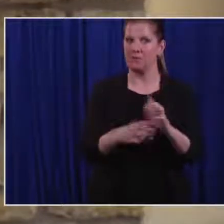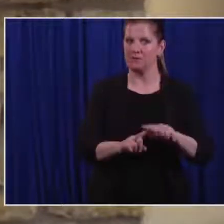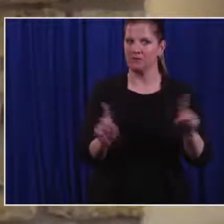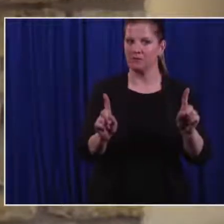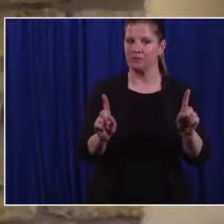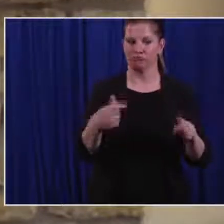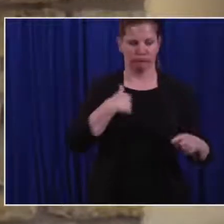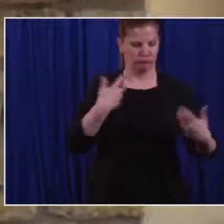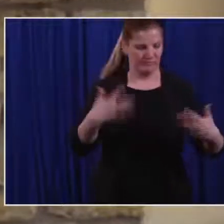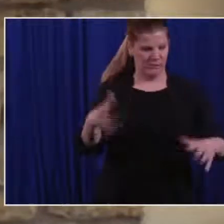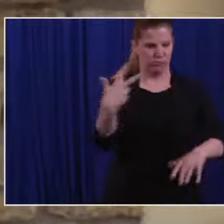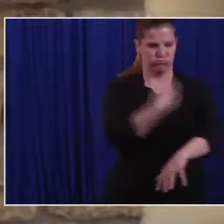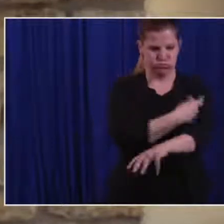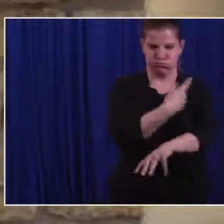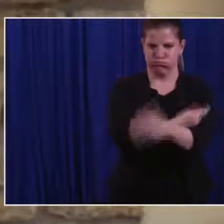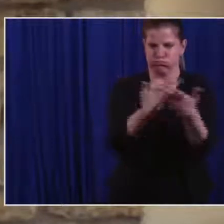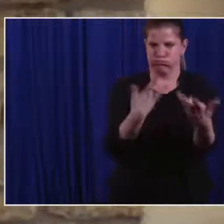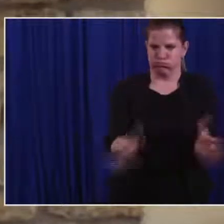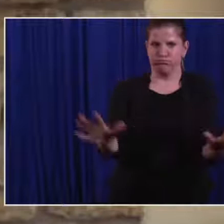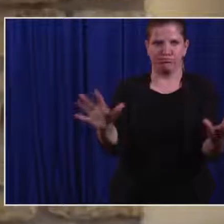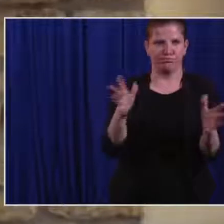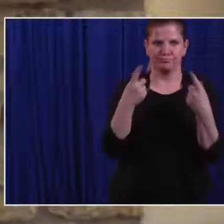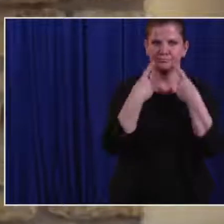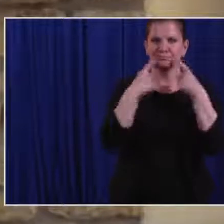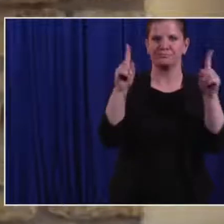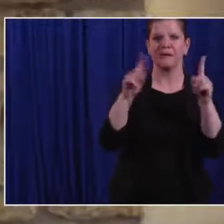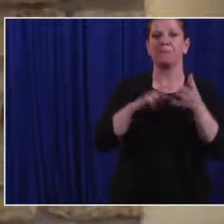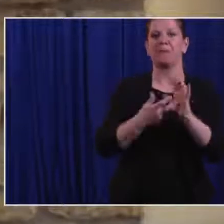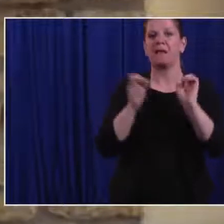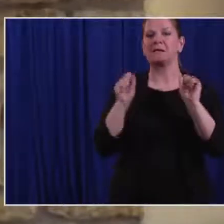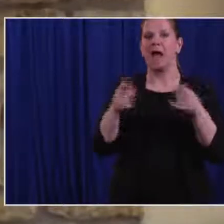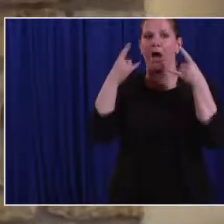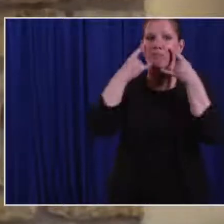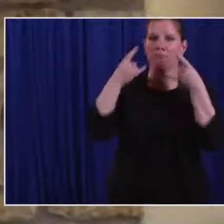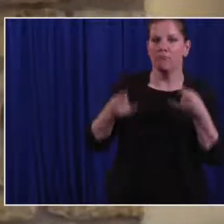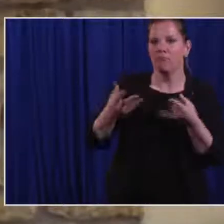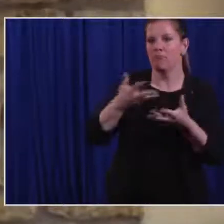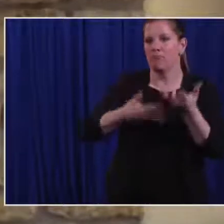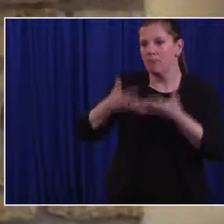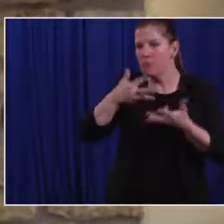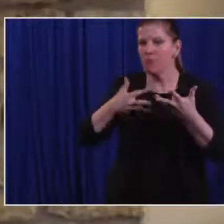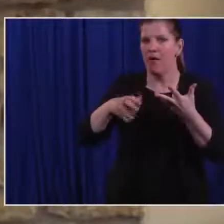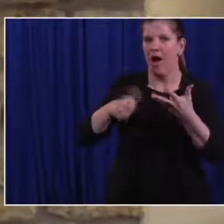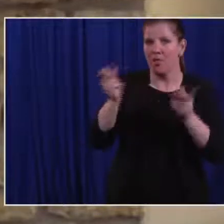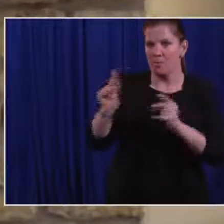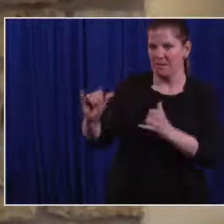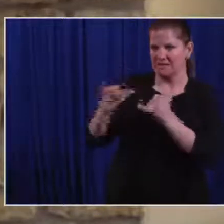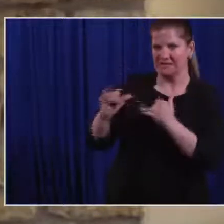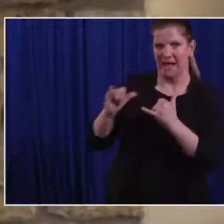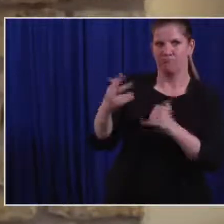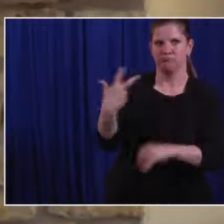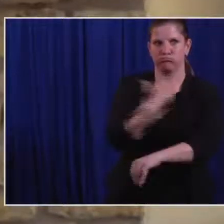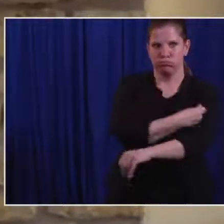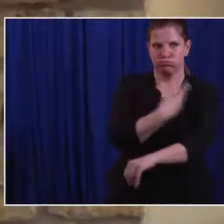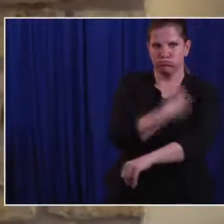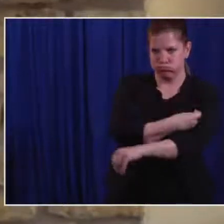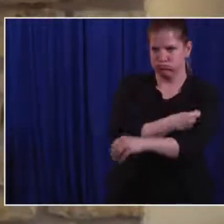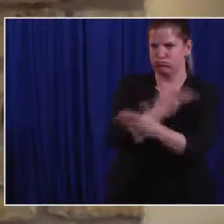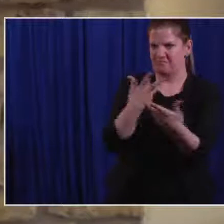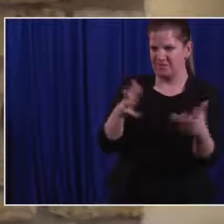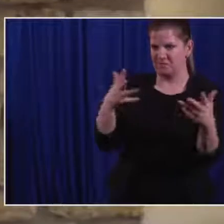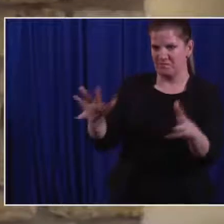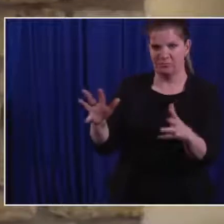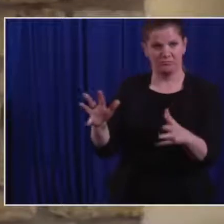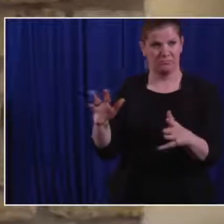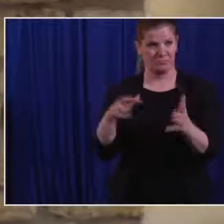who are fully vaccinated. Will the state be offering a different set of guidelines for people who are fully vaccinated in the future? Maybe they